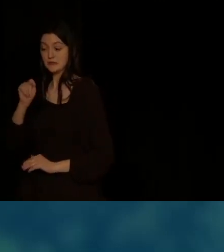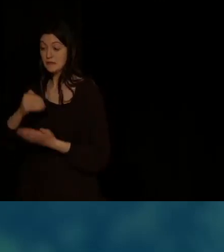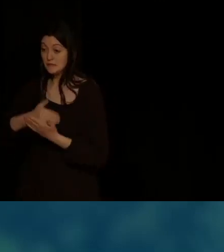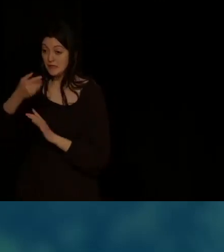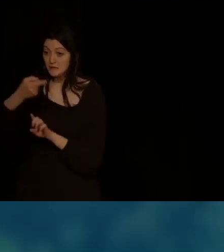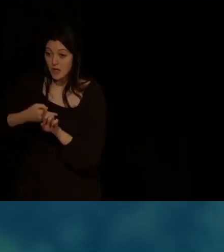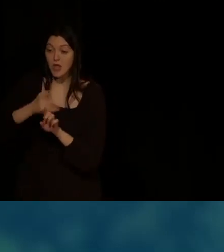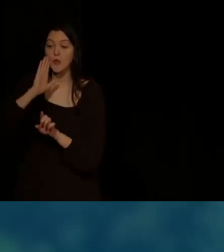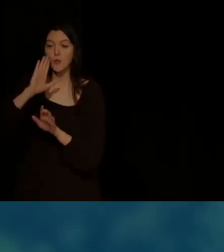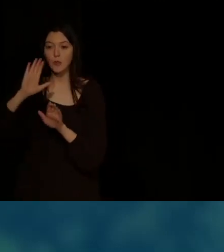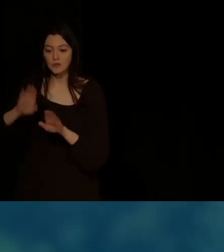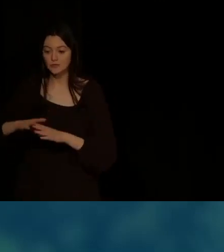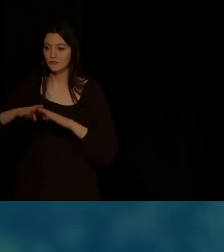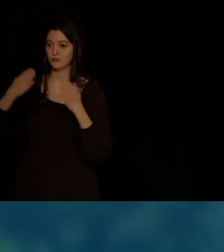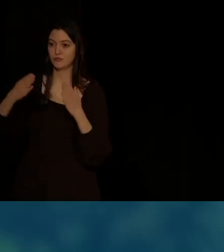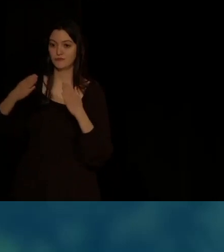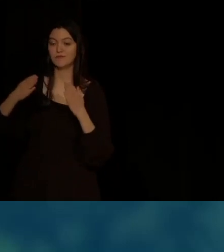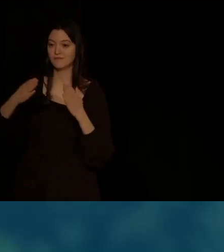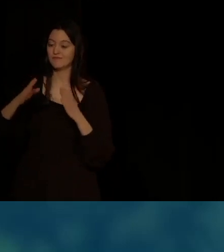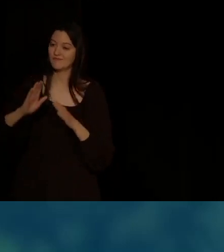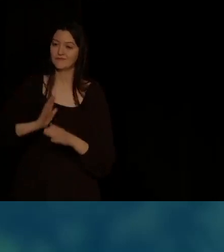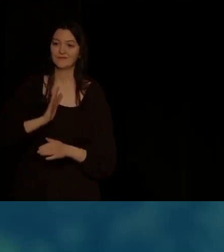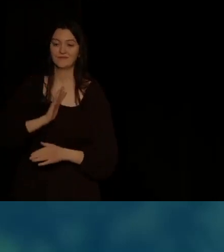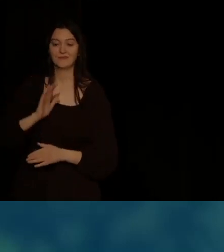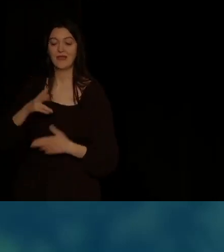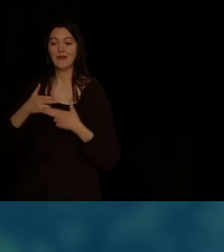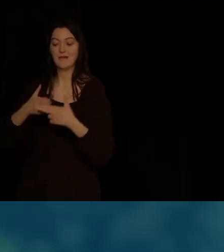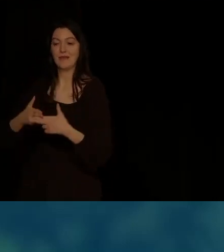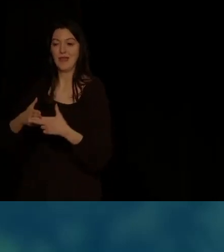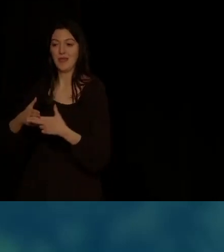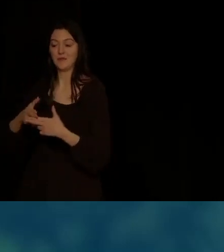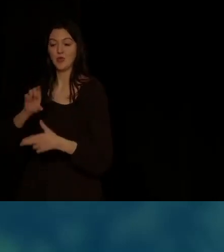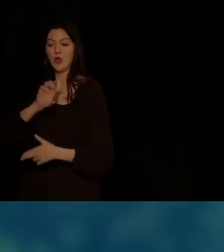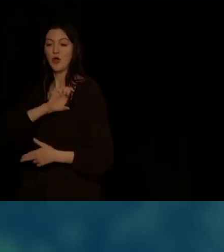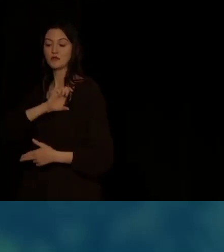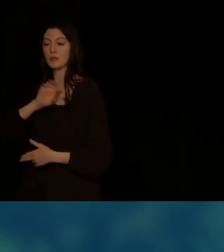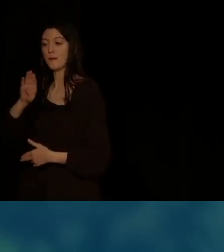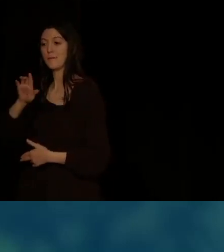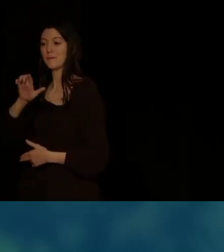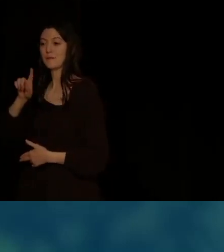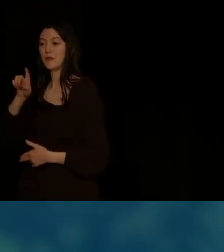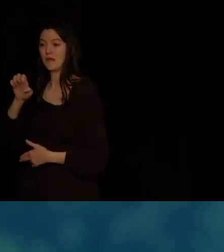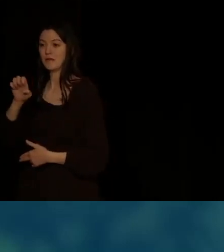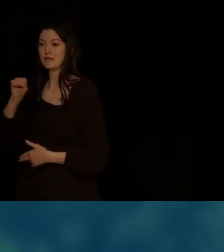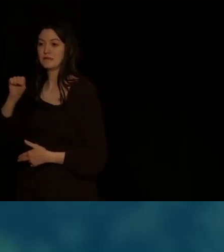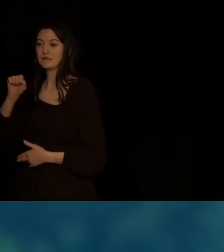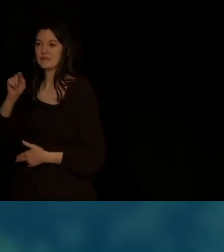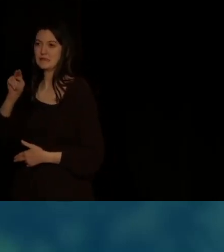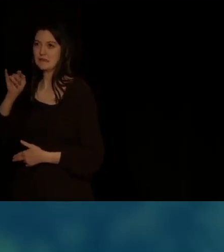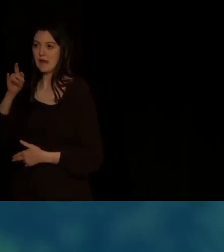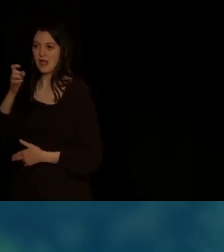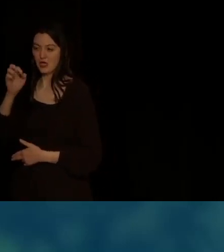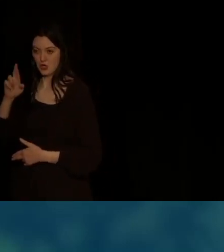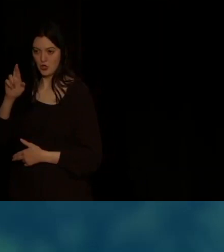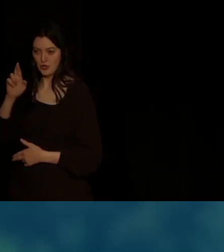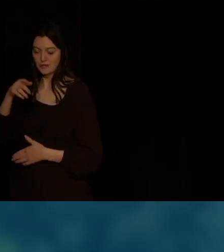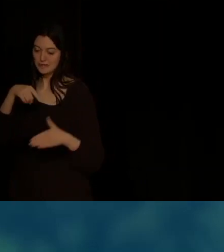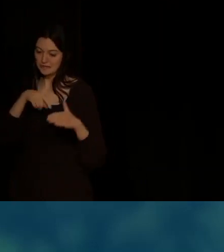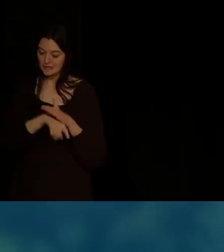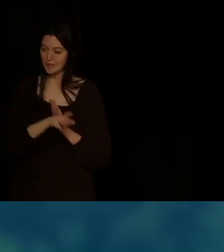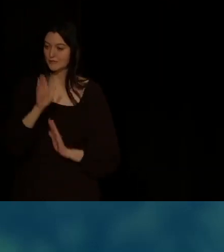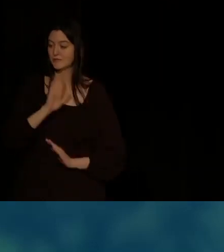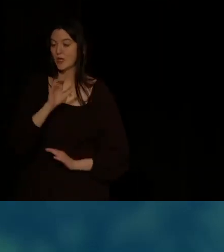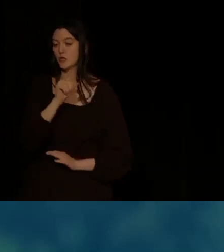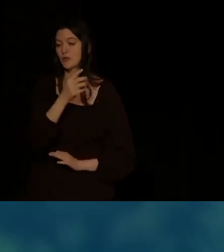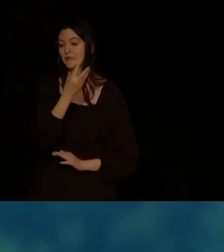Afton Southwest Precinct, which bears the name of Officer Blake Snyder, killed in the line of duty in 2016.